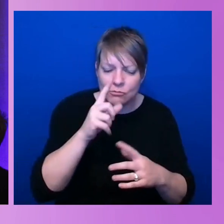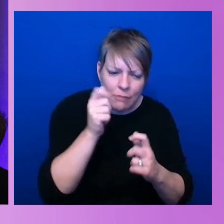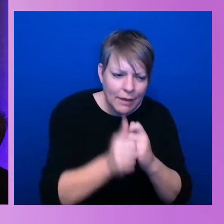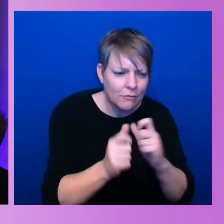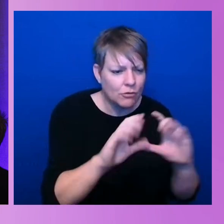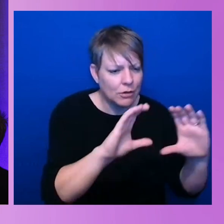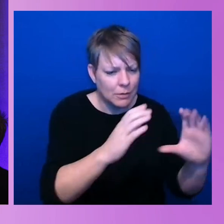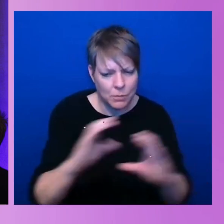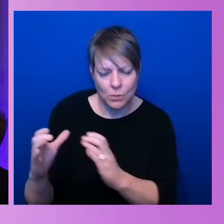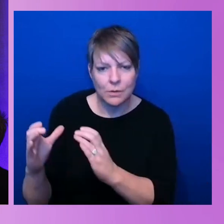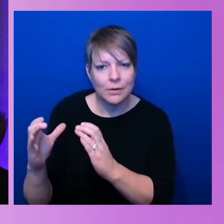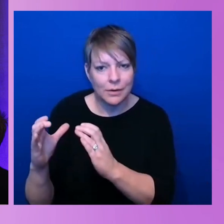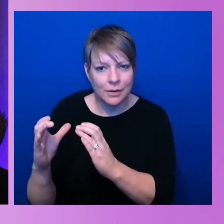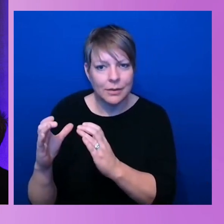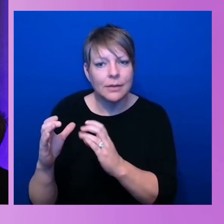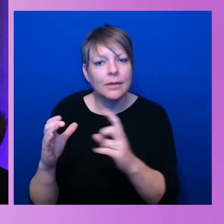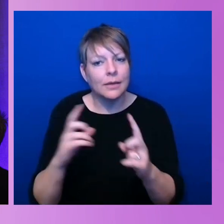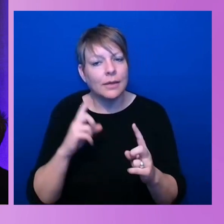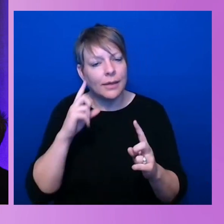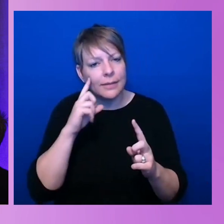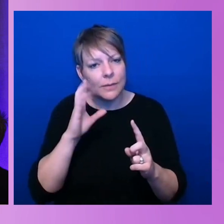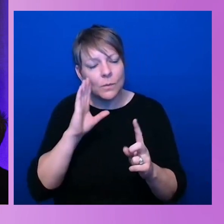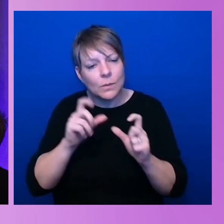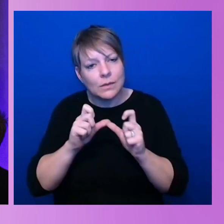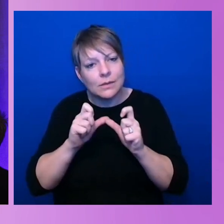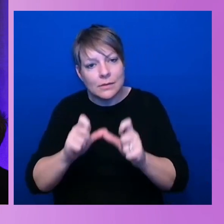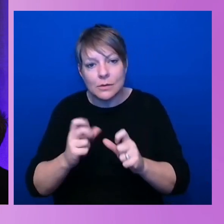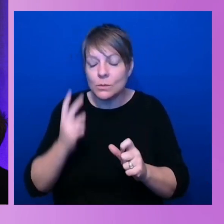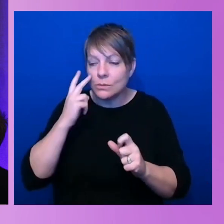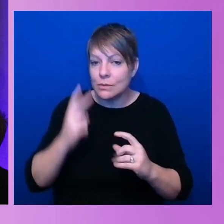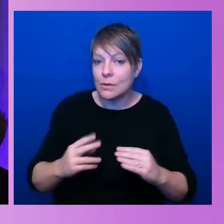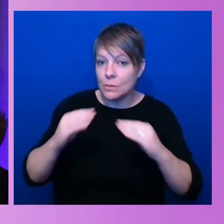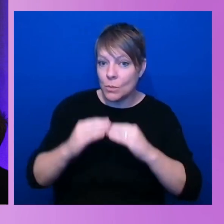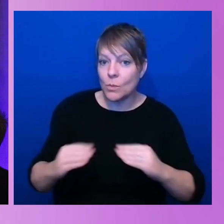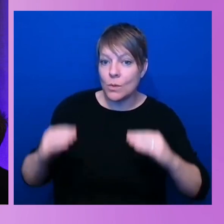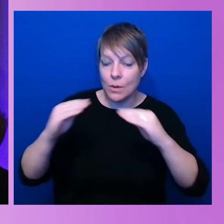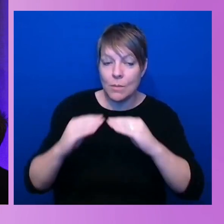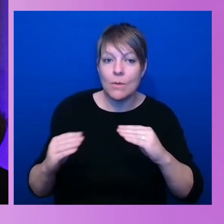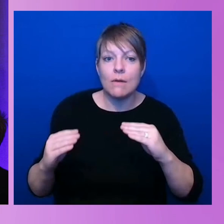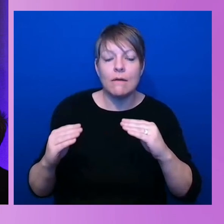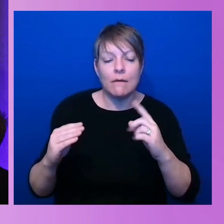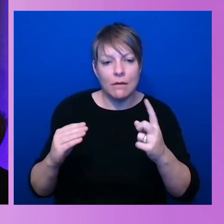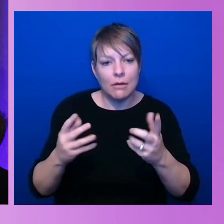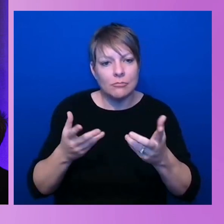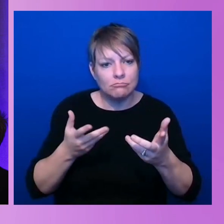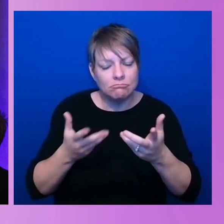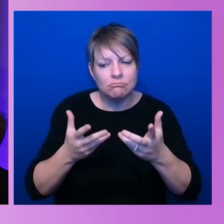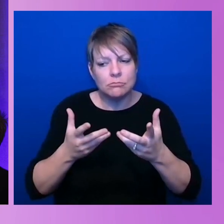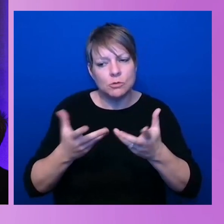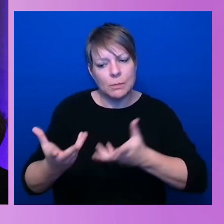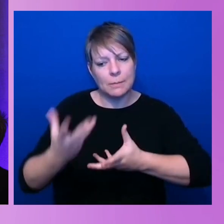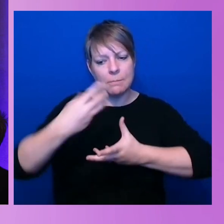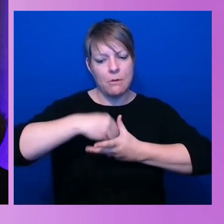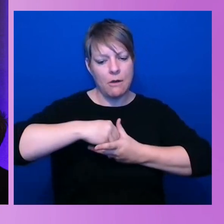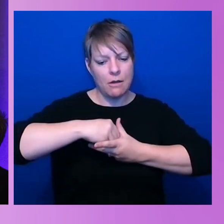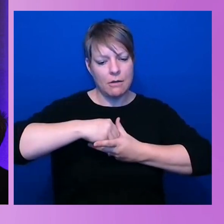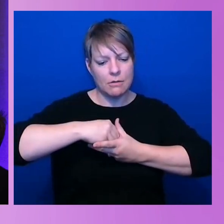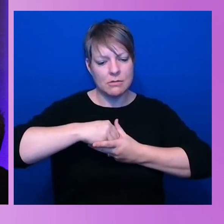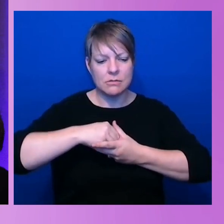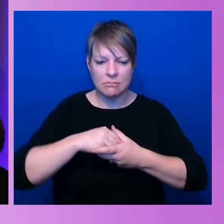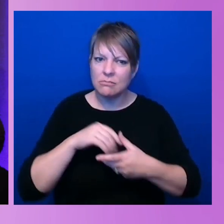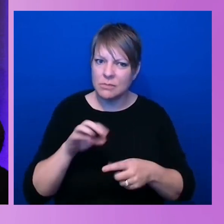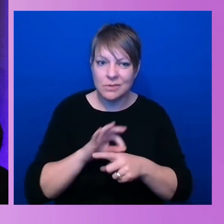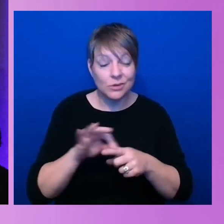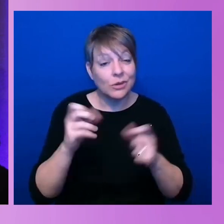have. I think we're going to continue to see more and more of these features just becoming part of our feature. These are all free as